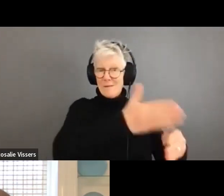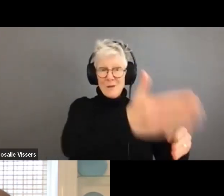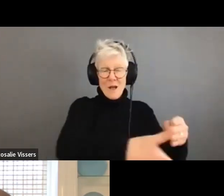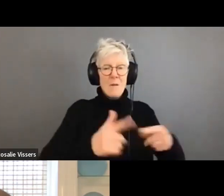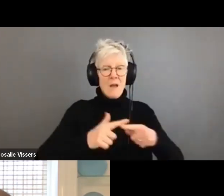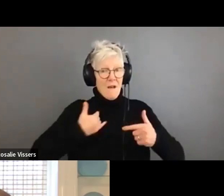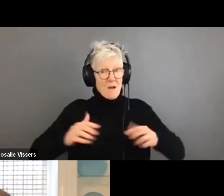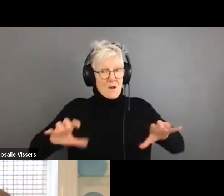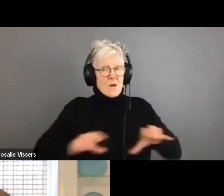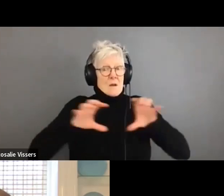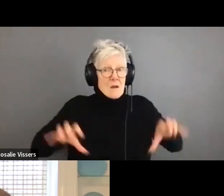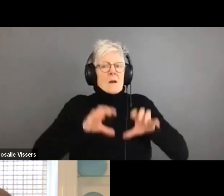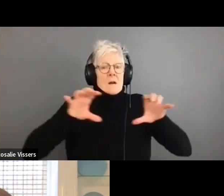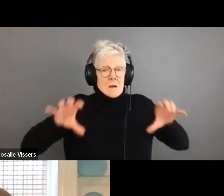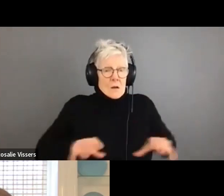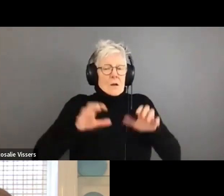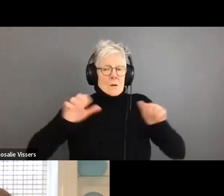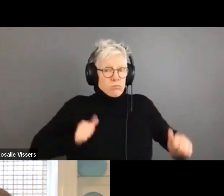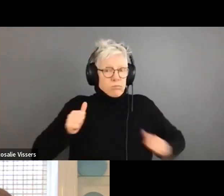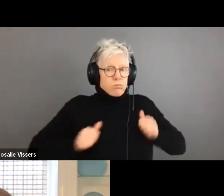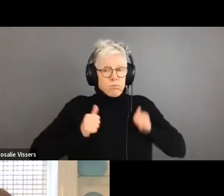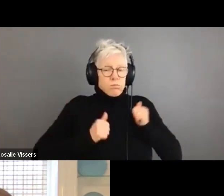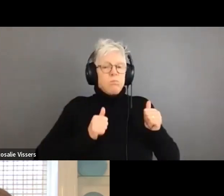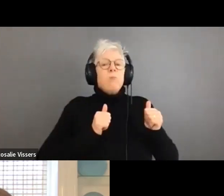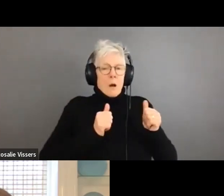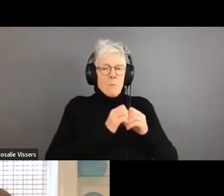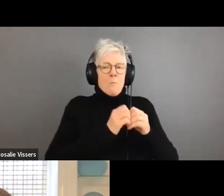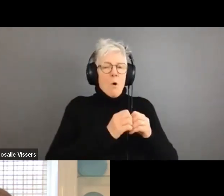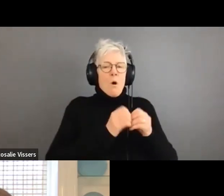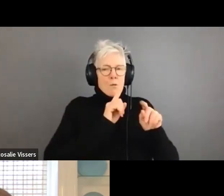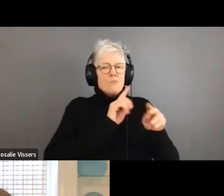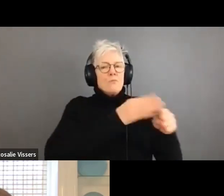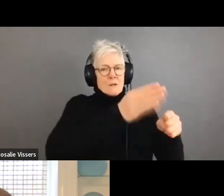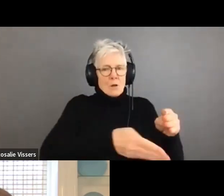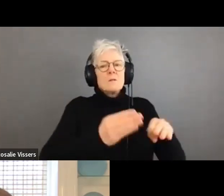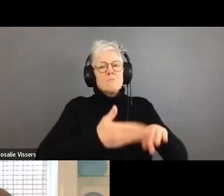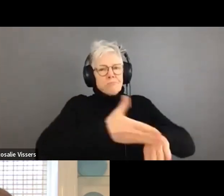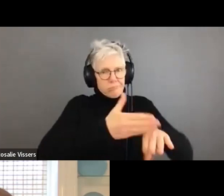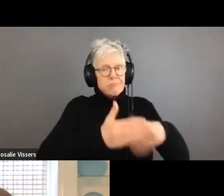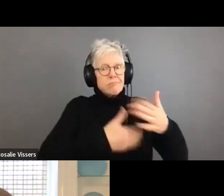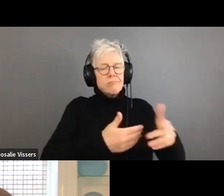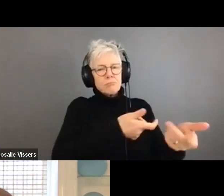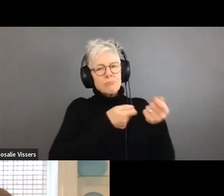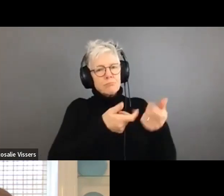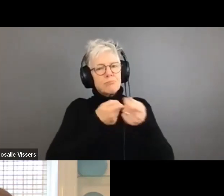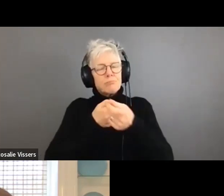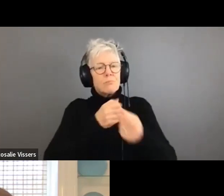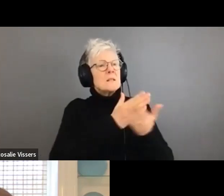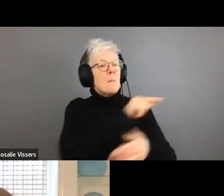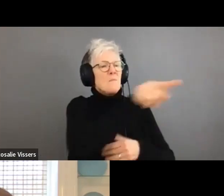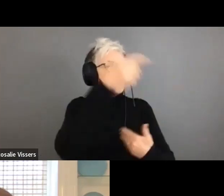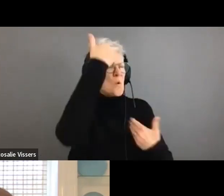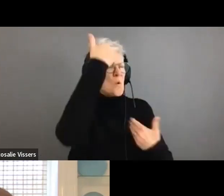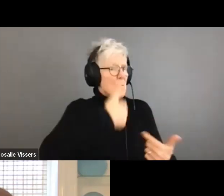I'm going to probably get people. And as those people build up, and as I get testimonials, it'll get easier to get people on who don't know who I am. They say,